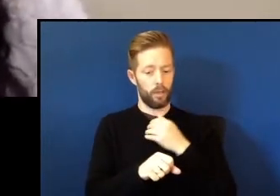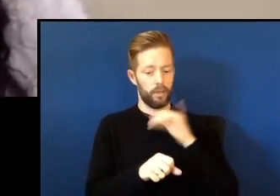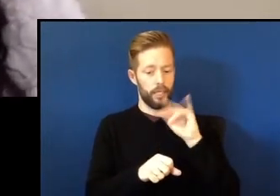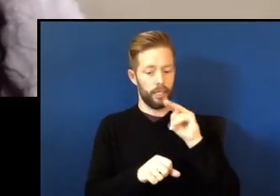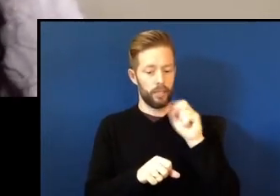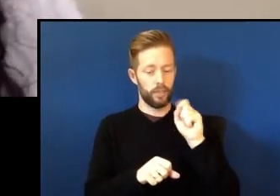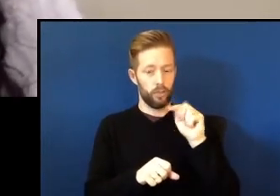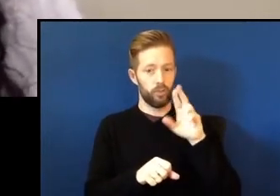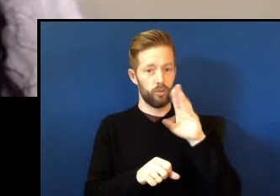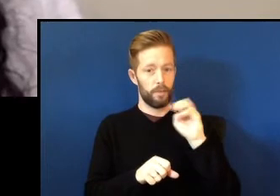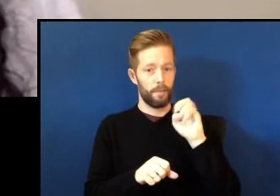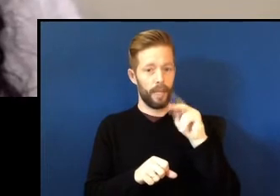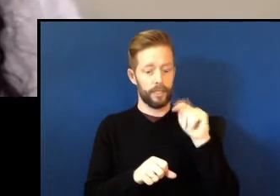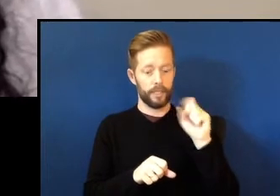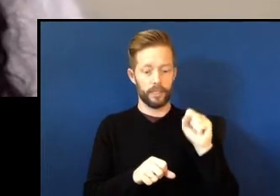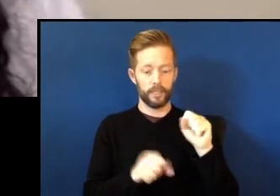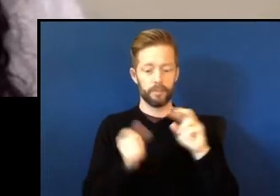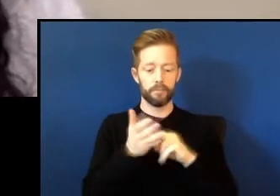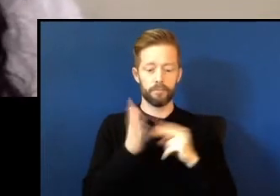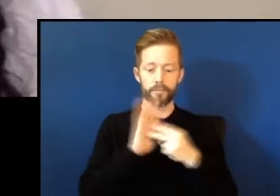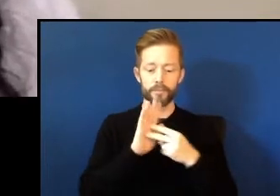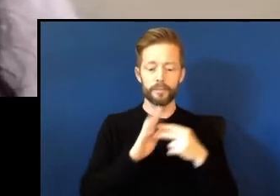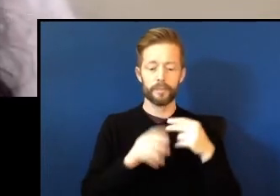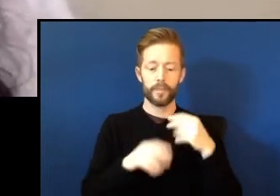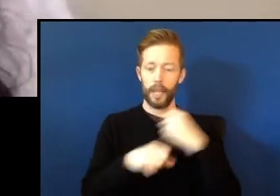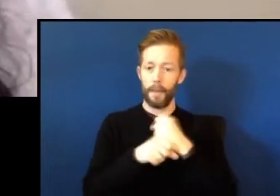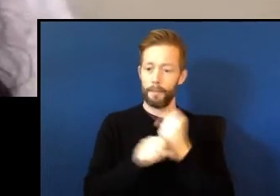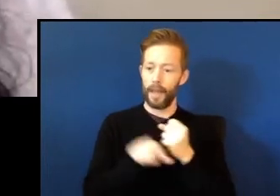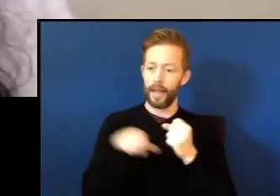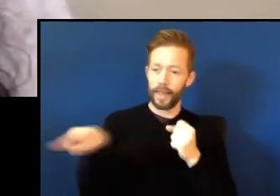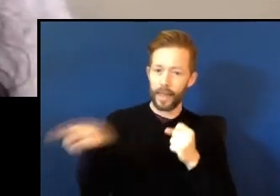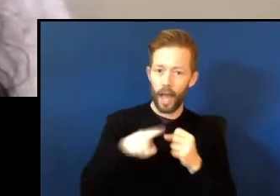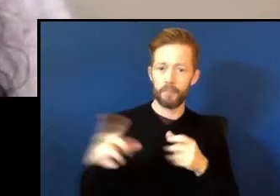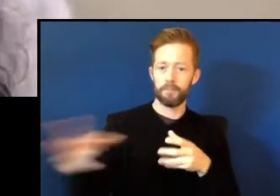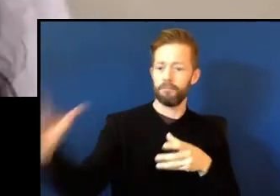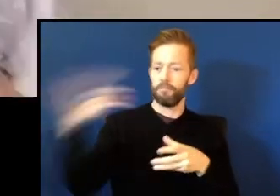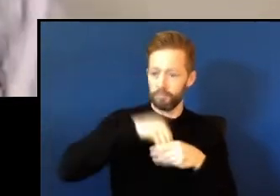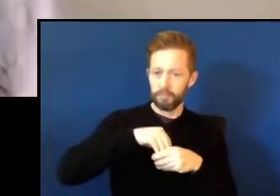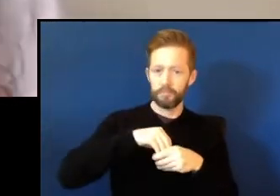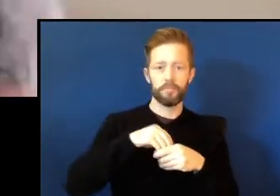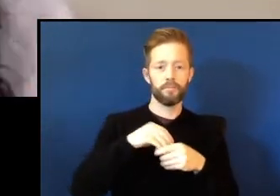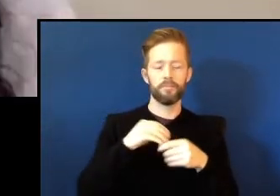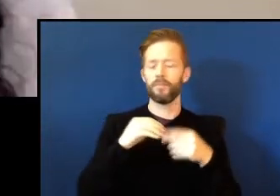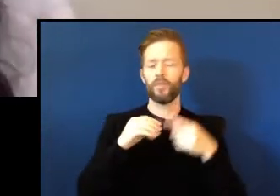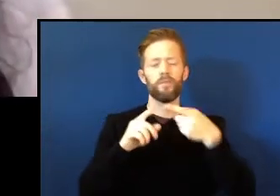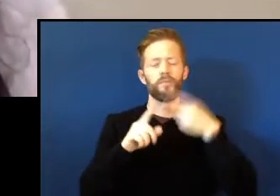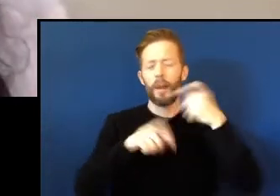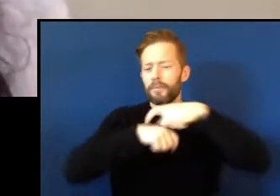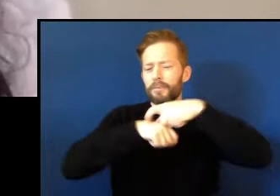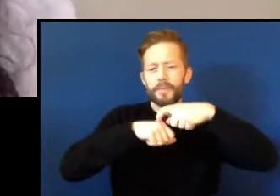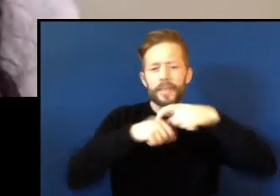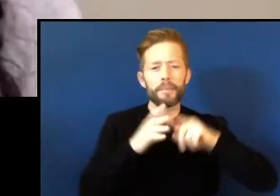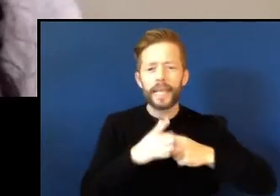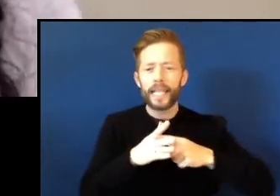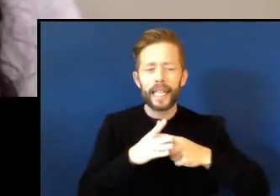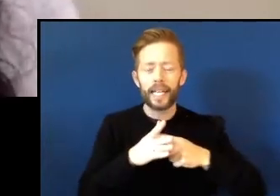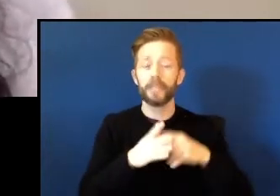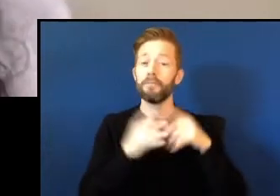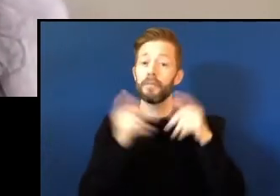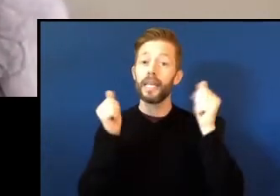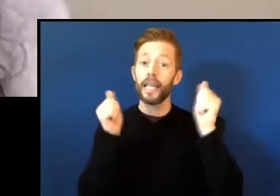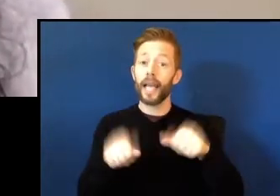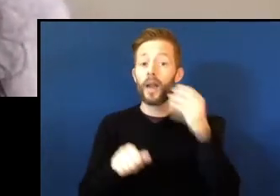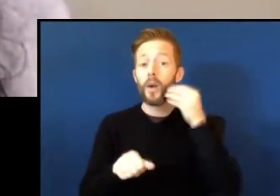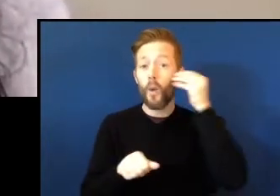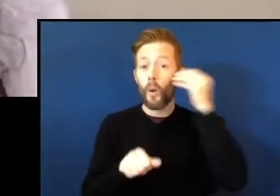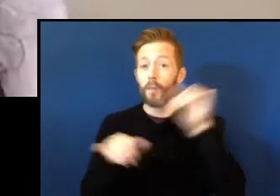So making the child a participant of the activities in the classroom from the very beginning. This can happen at home